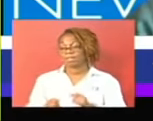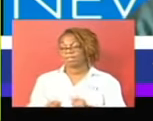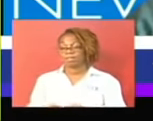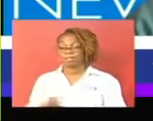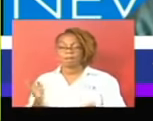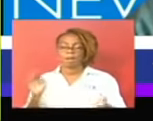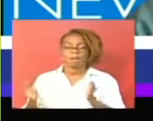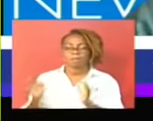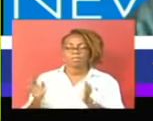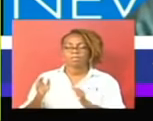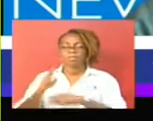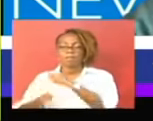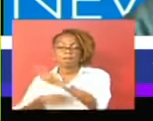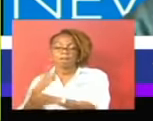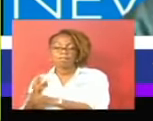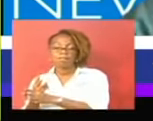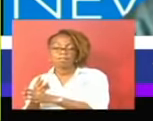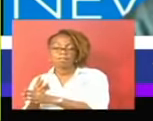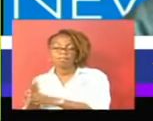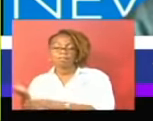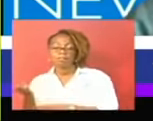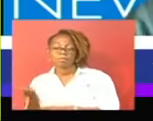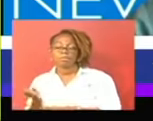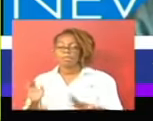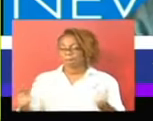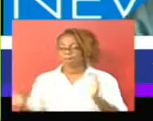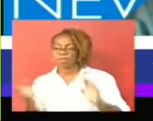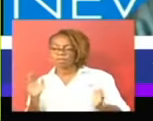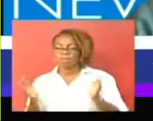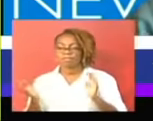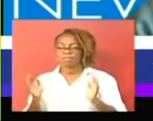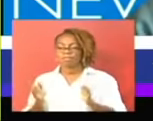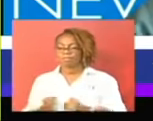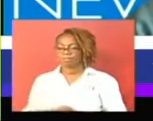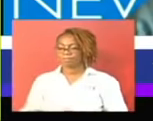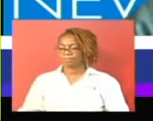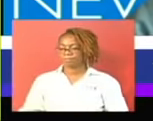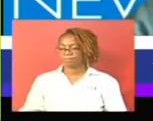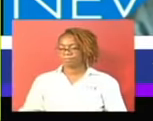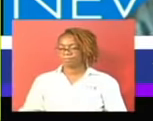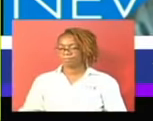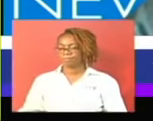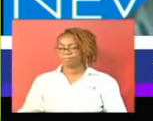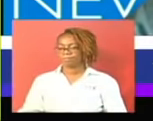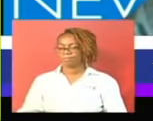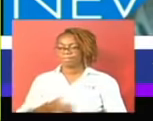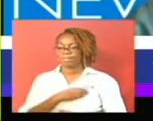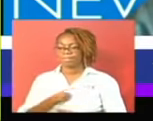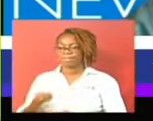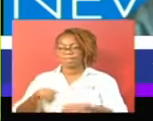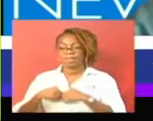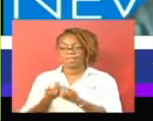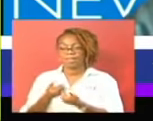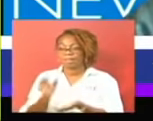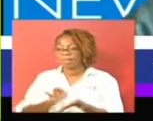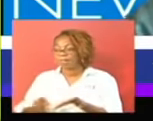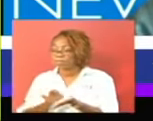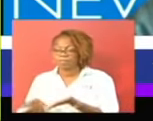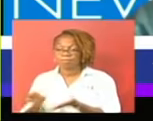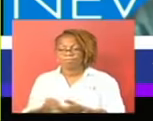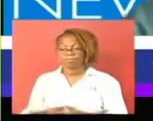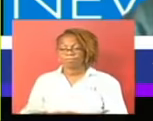and how the case fatality ratio is derived is by taking the number of COVID-19 deaths